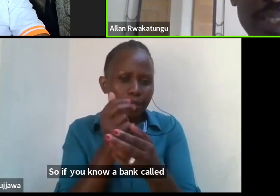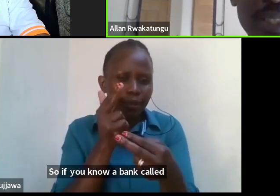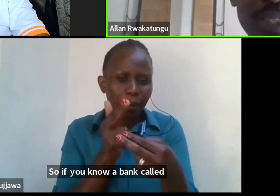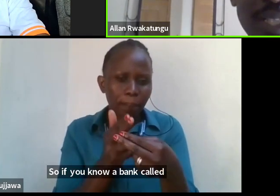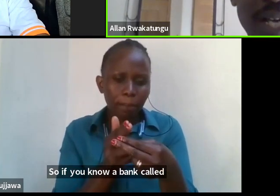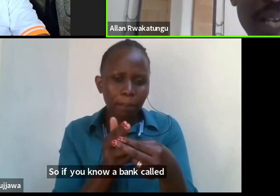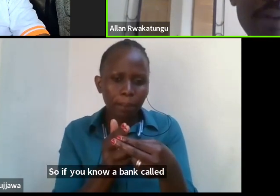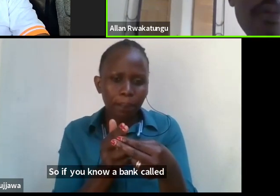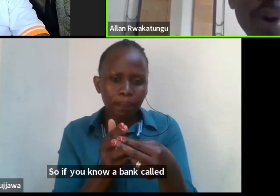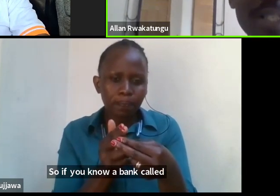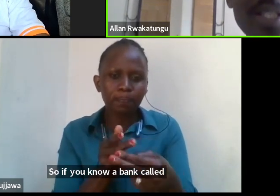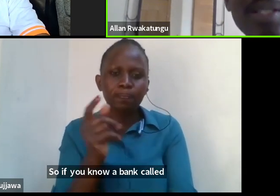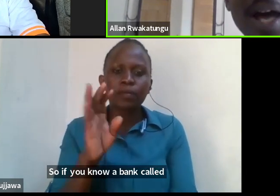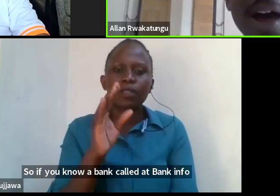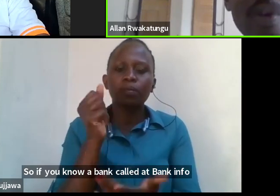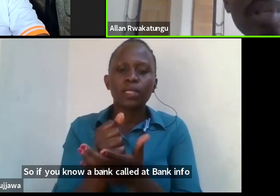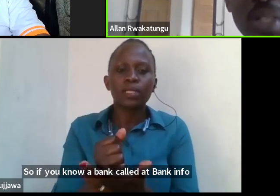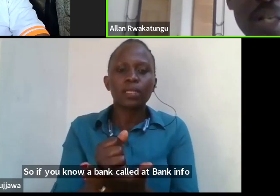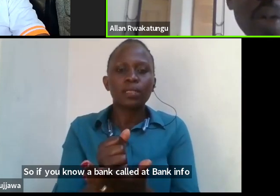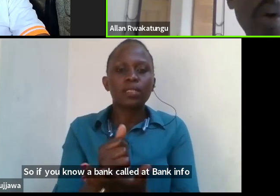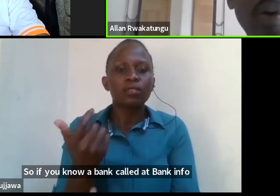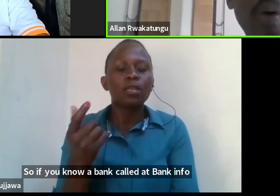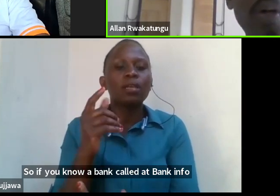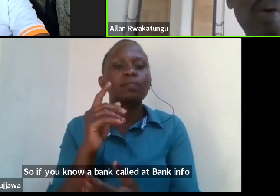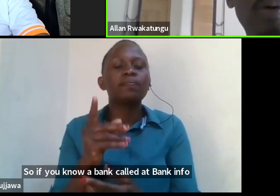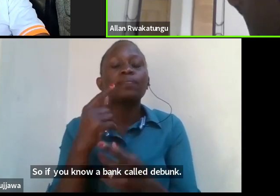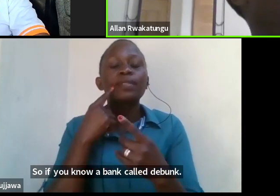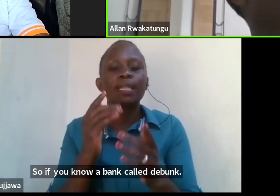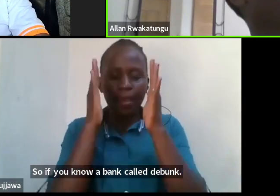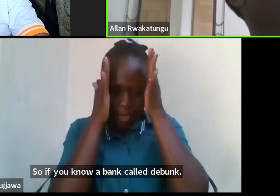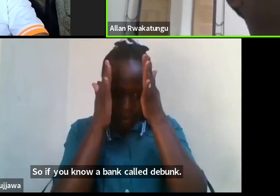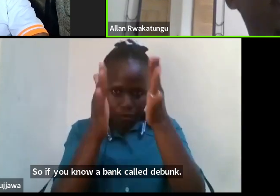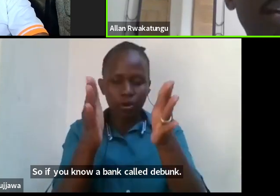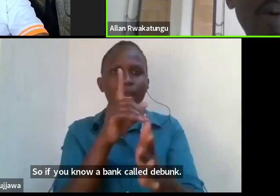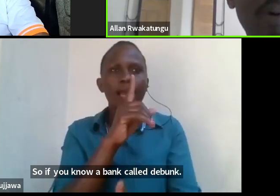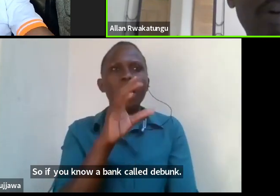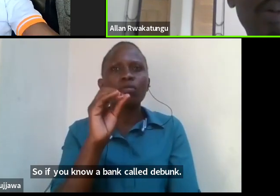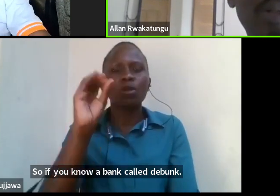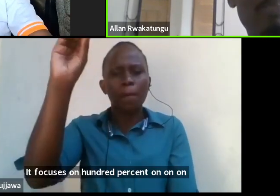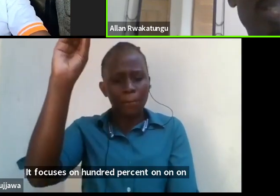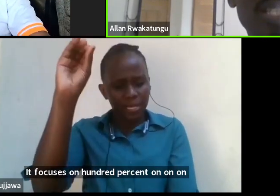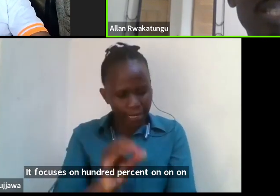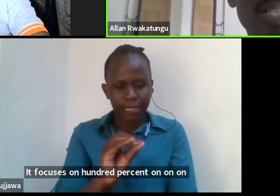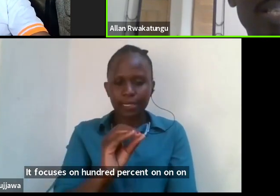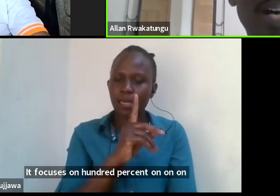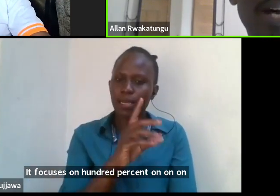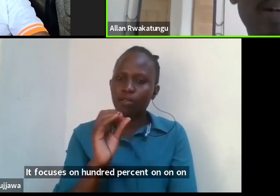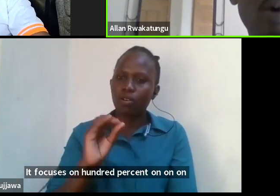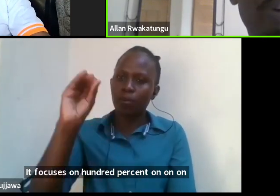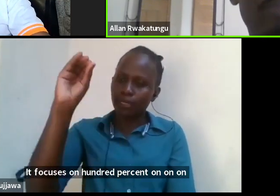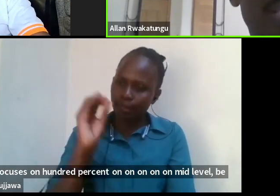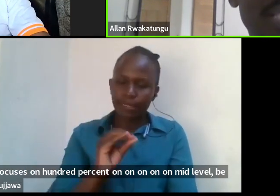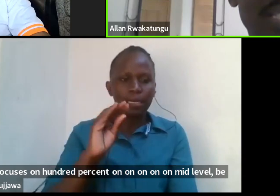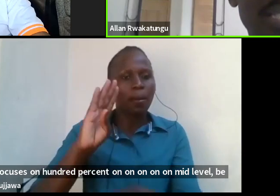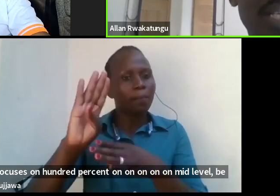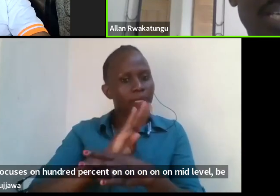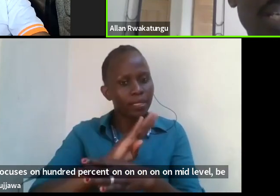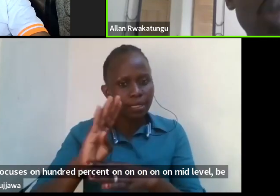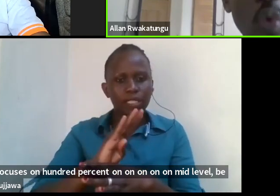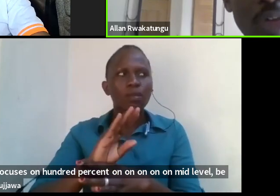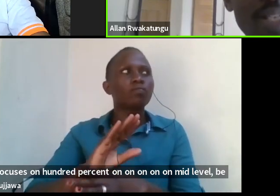Citibank, it focuses 100% on mid-level businesses and corporate